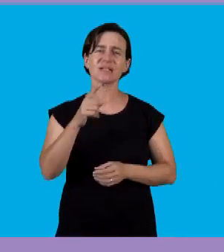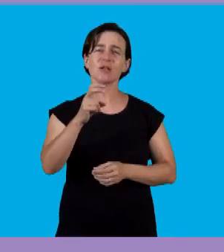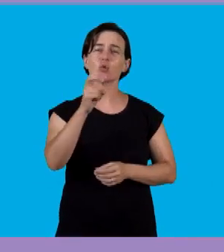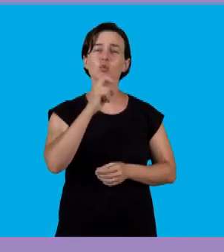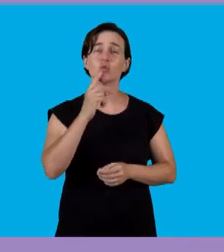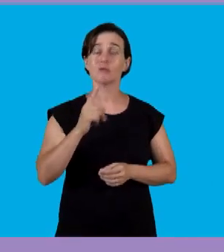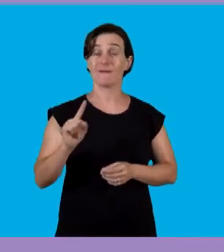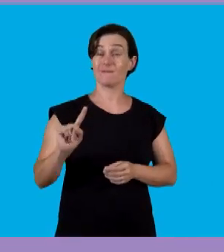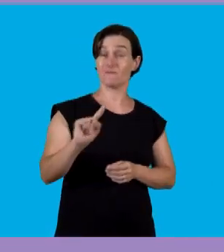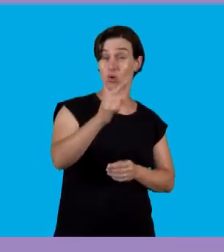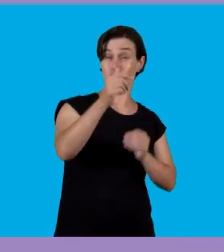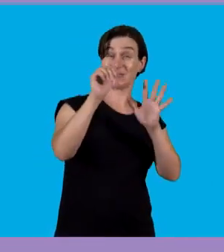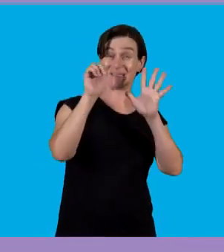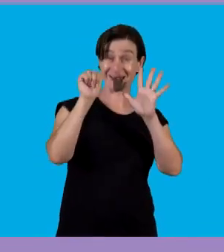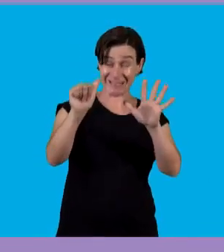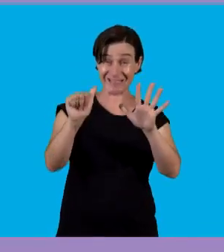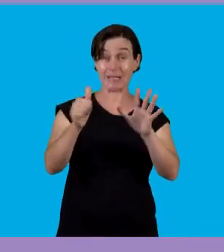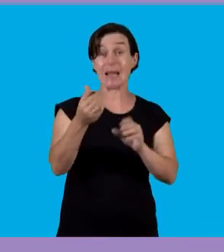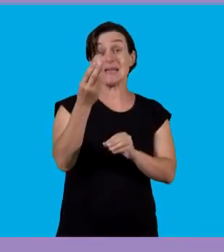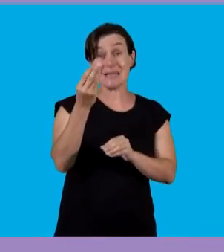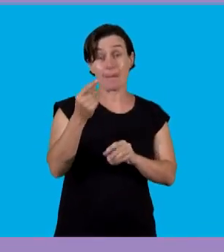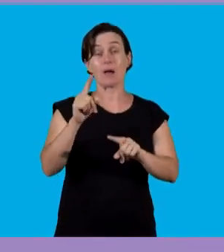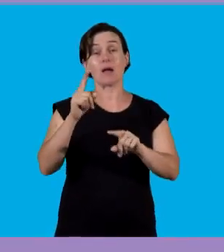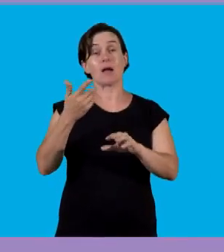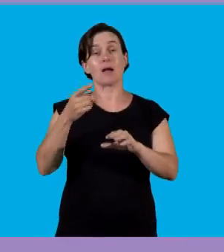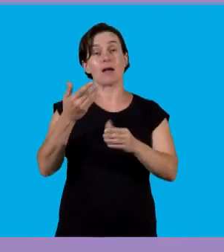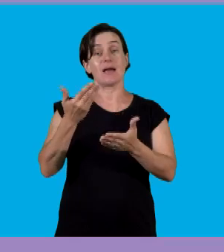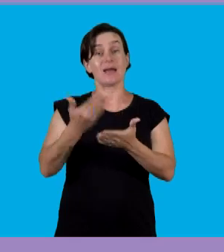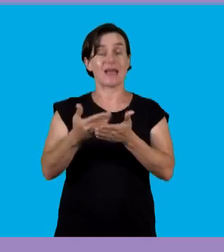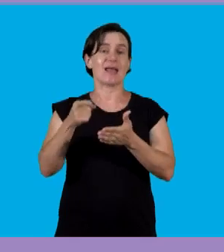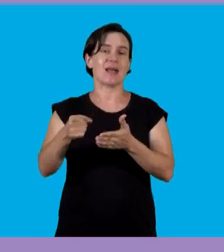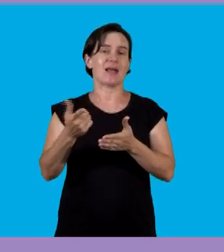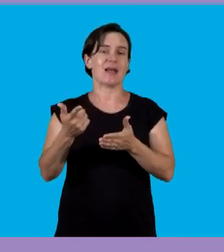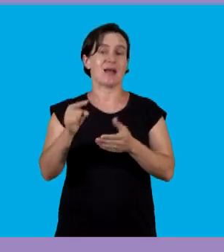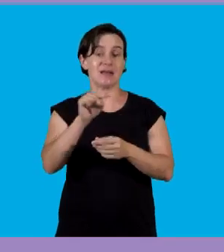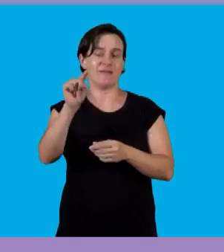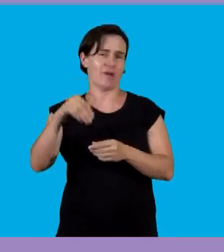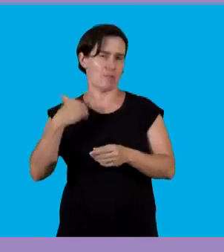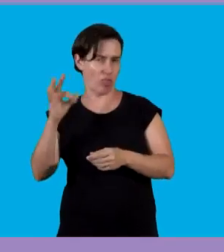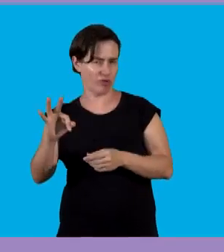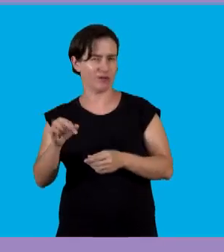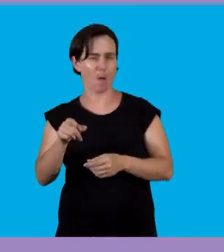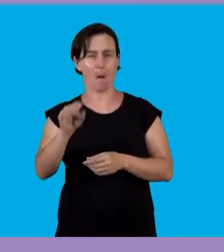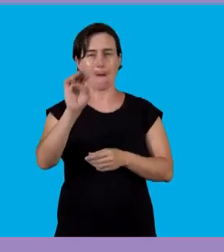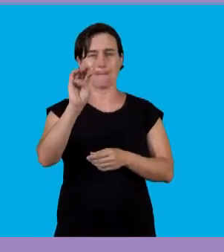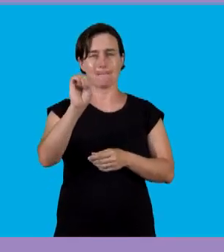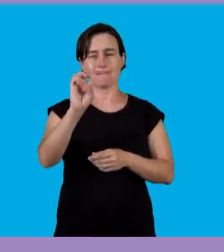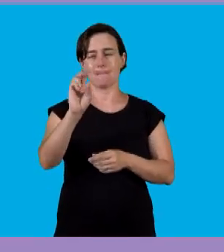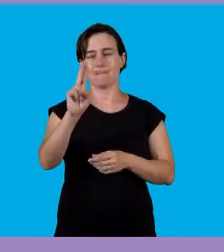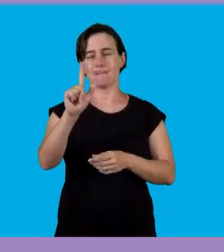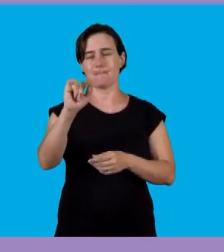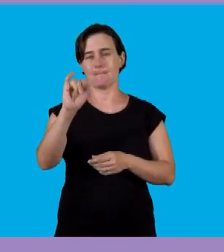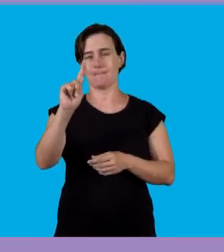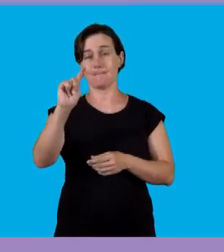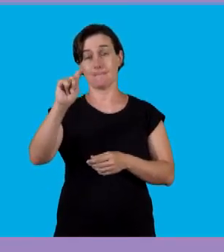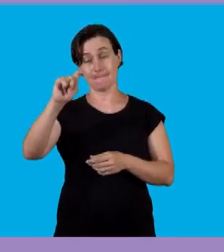that we need to use the first 6 multiples of 3. Now, do you know what the multiples of 3 are? Of course you